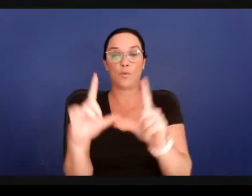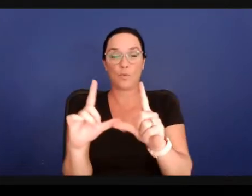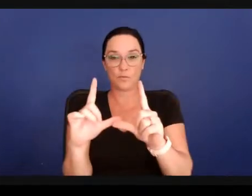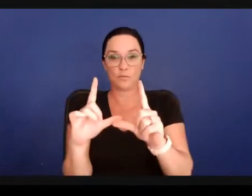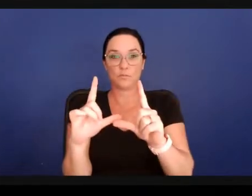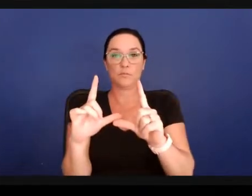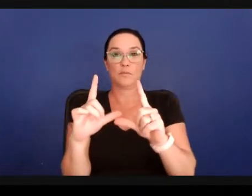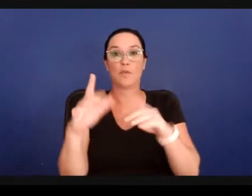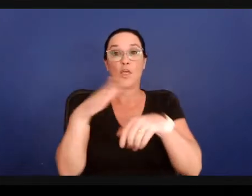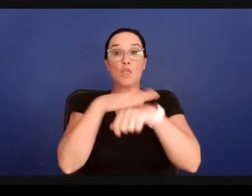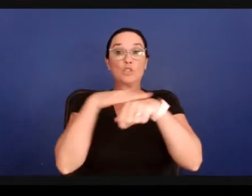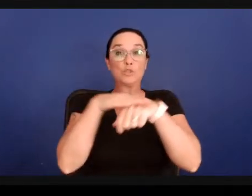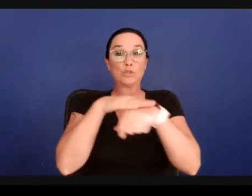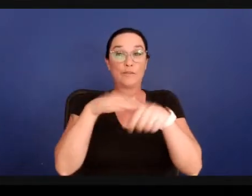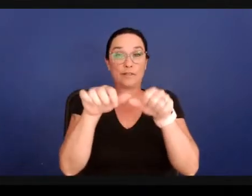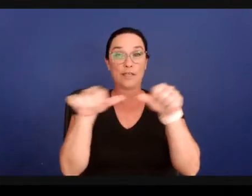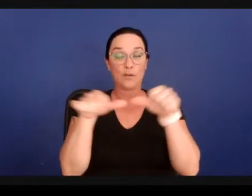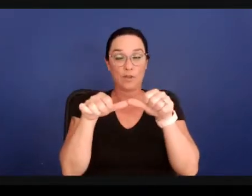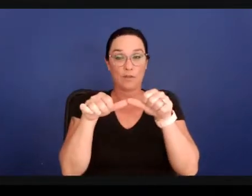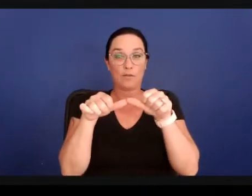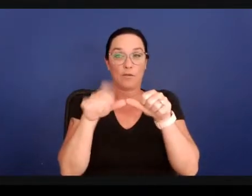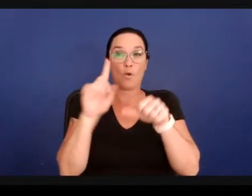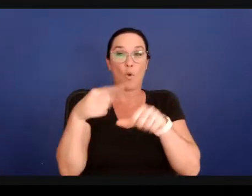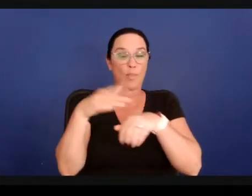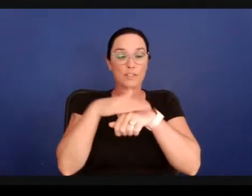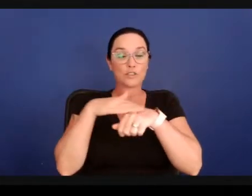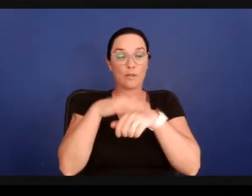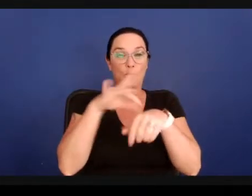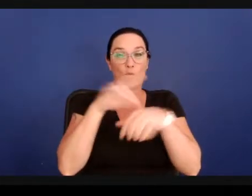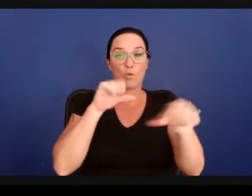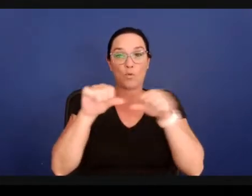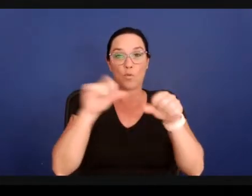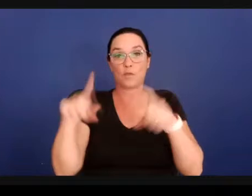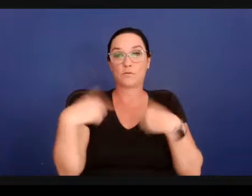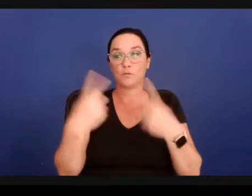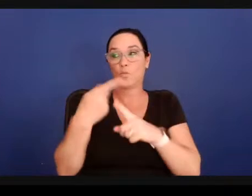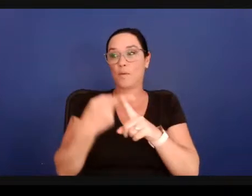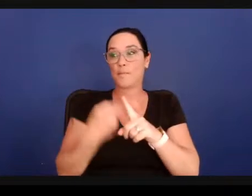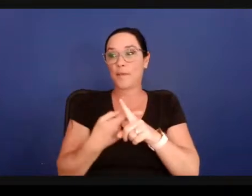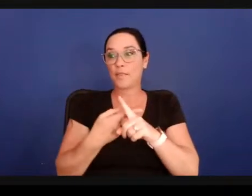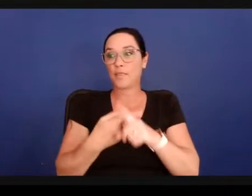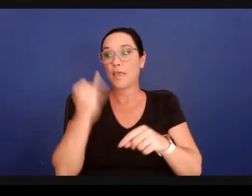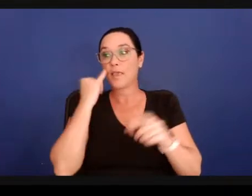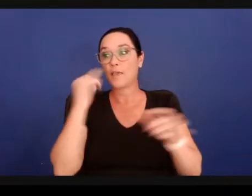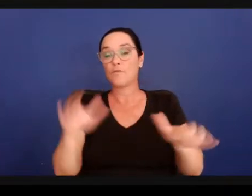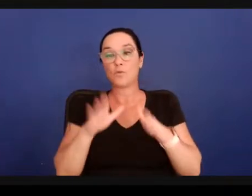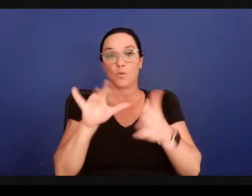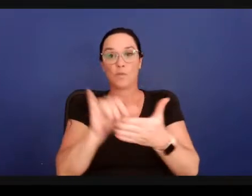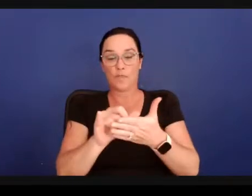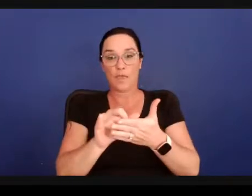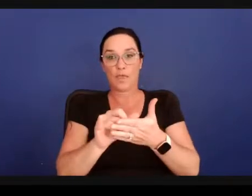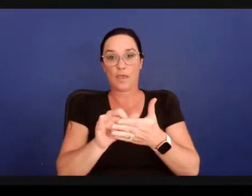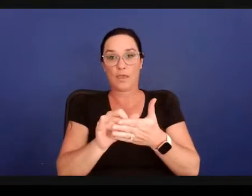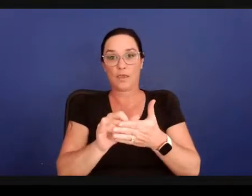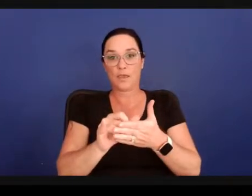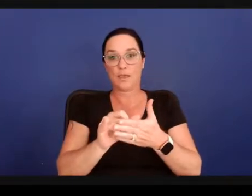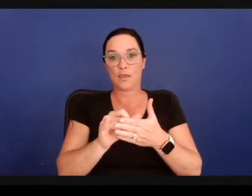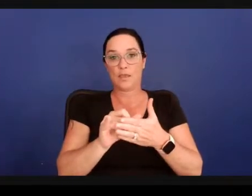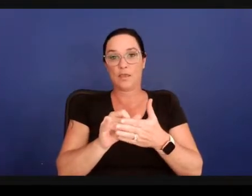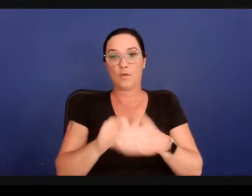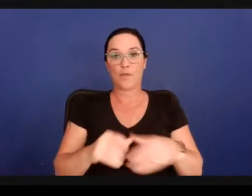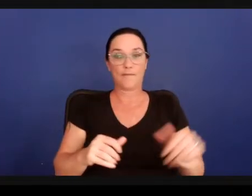surface area, just the shallow earthquakes over the last month. And if we do that, A once again is in the bottom left and B is